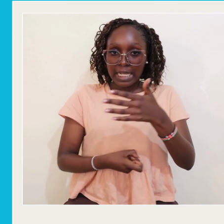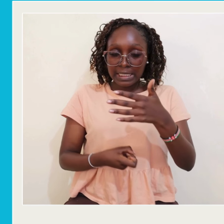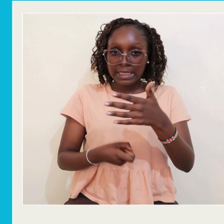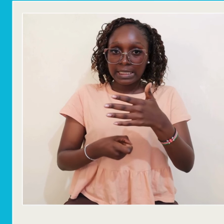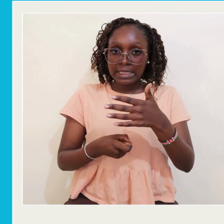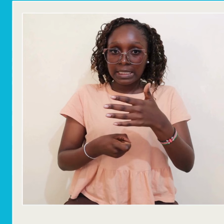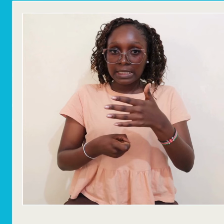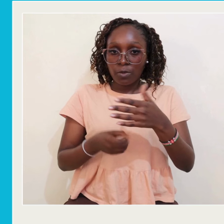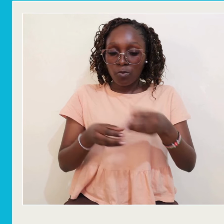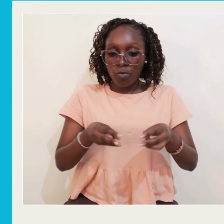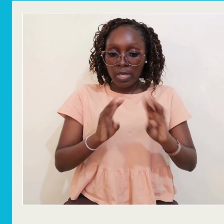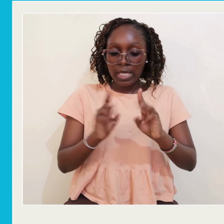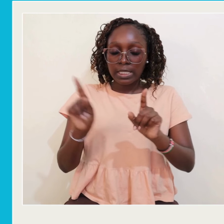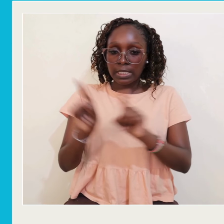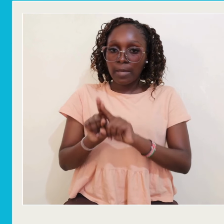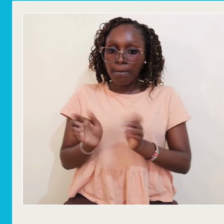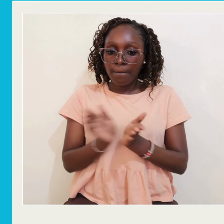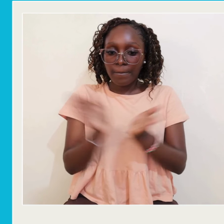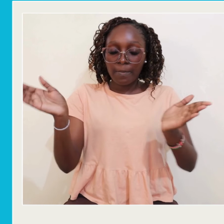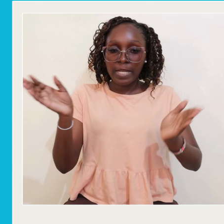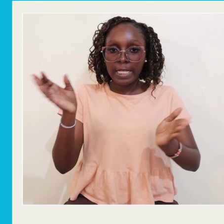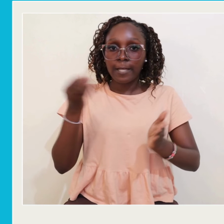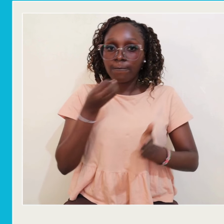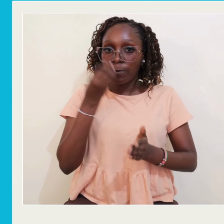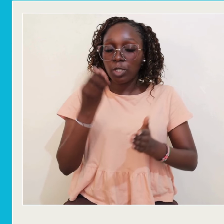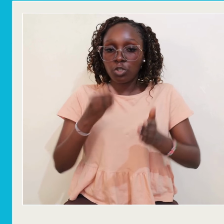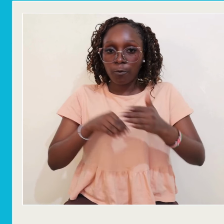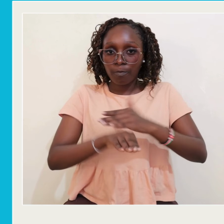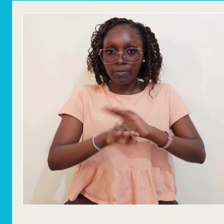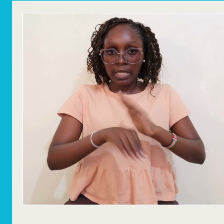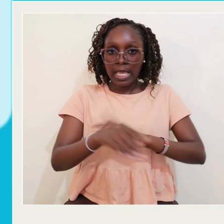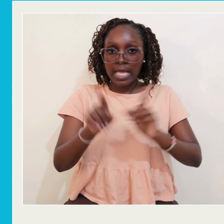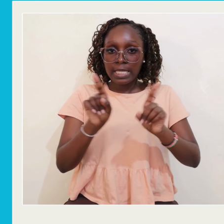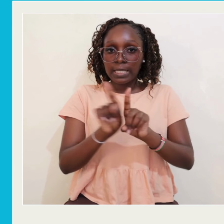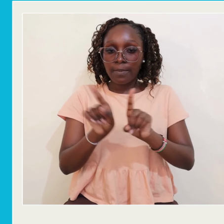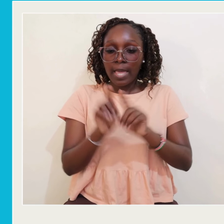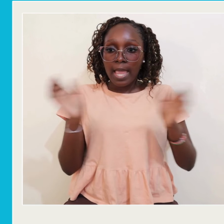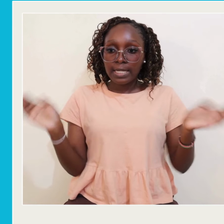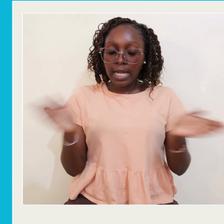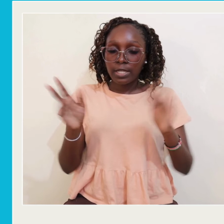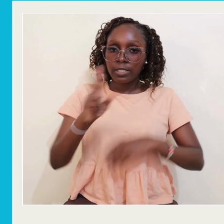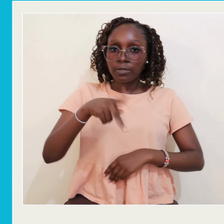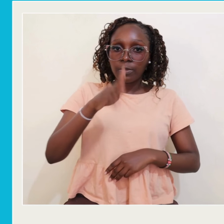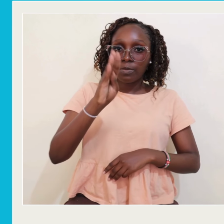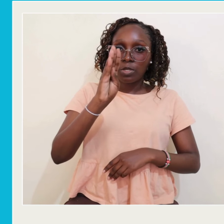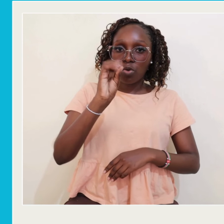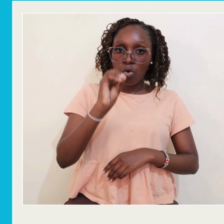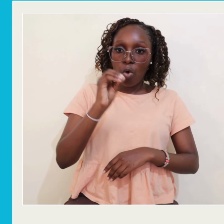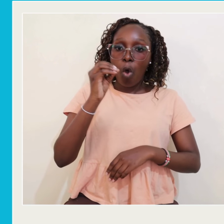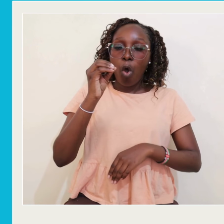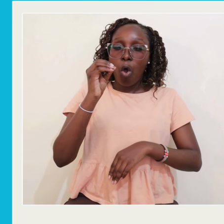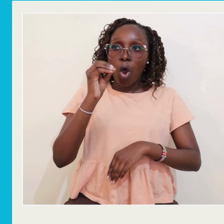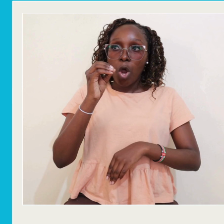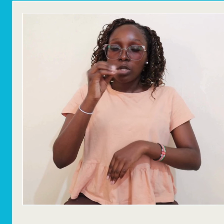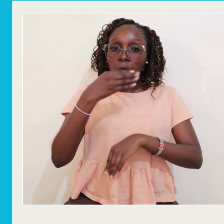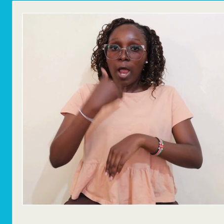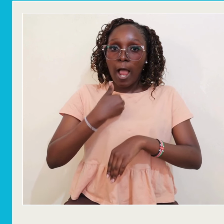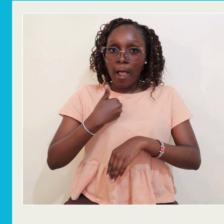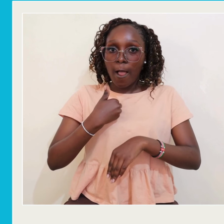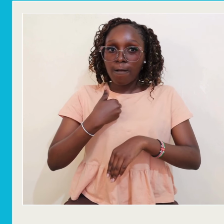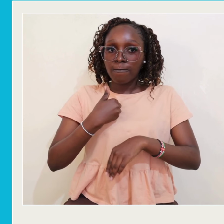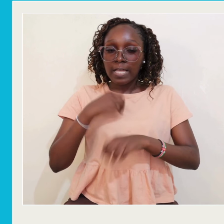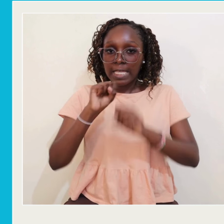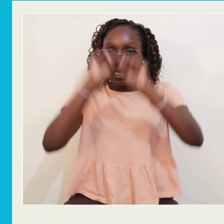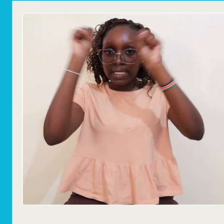tax incentives, and public information access. It encourages PBOs to adopt